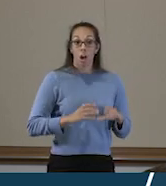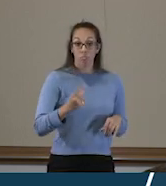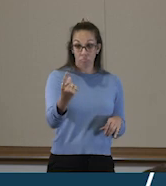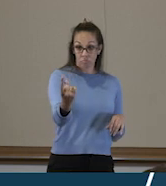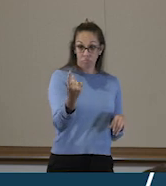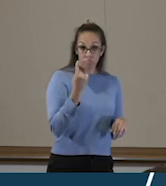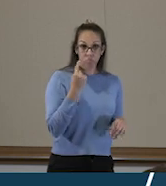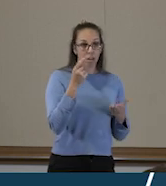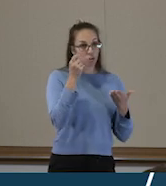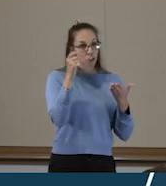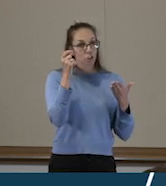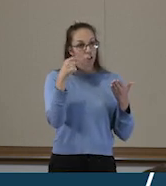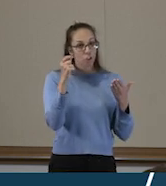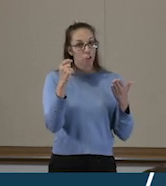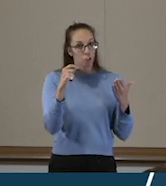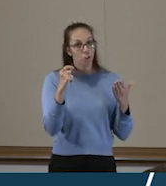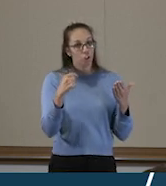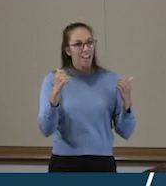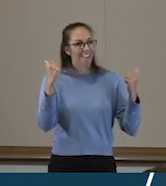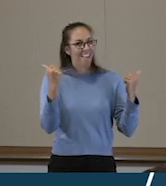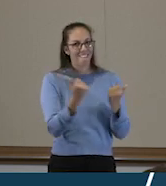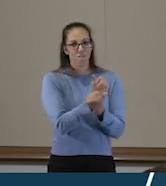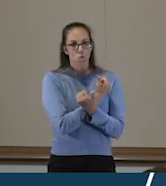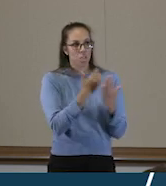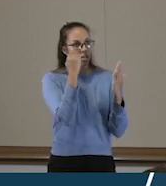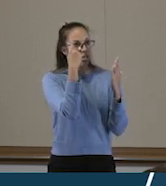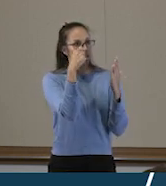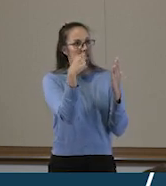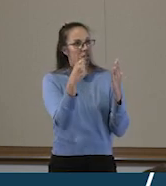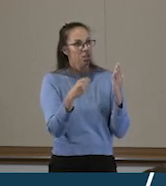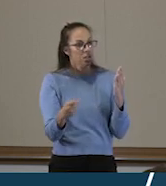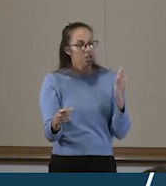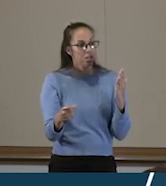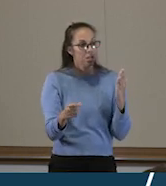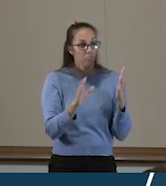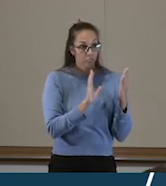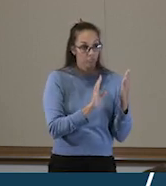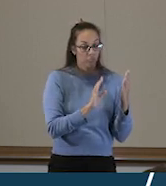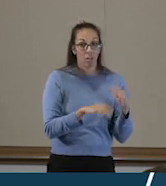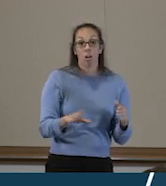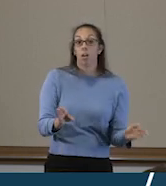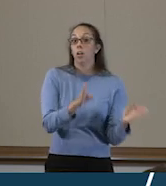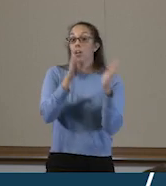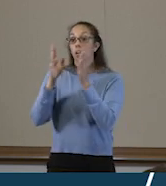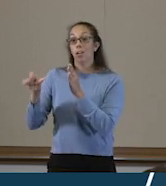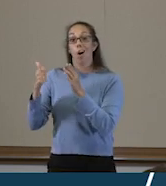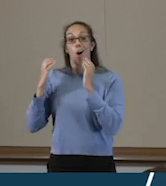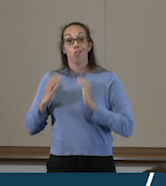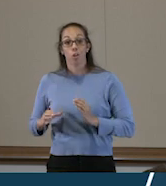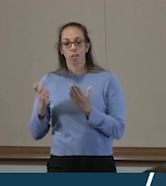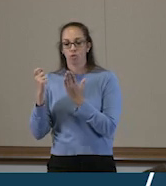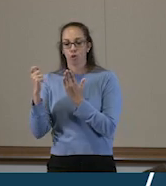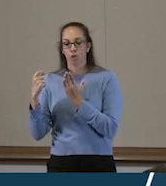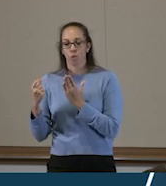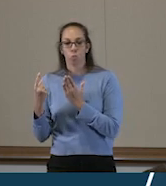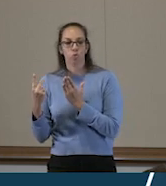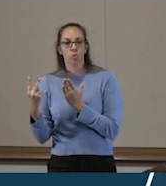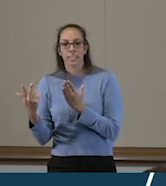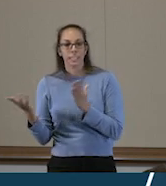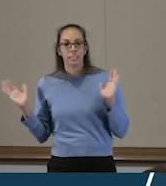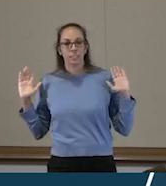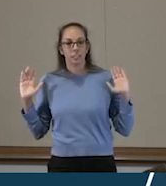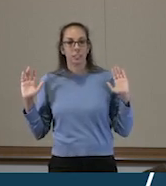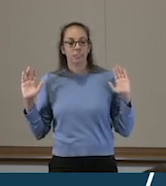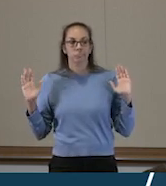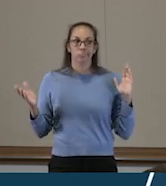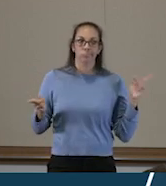on that document. And I have others who only check one or two. But you know what? Their ability to make decisions is